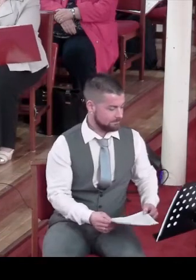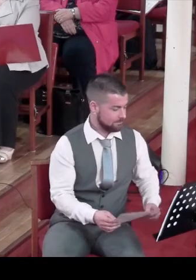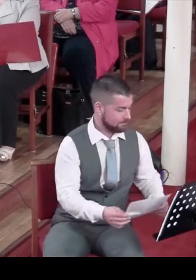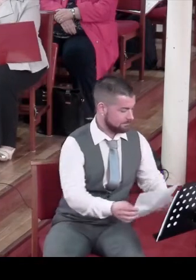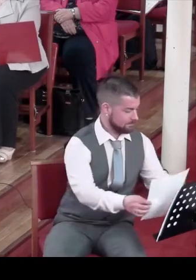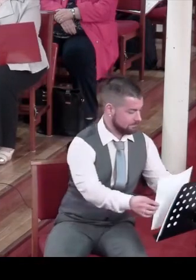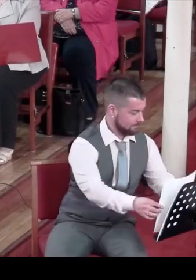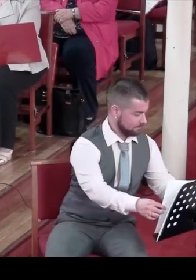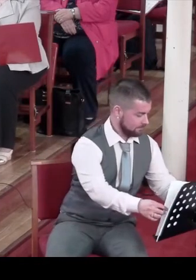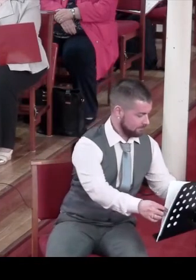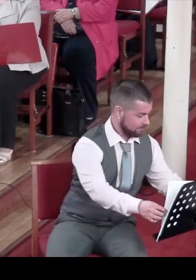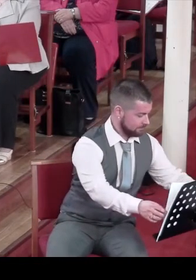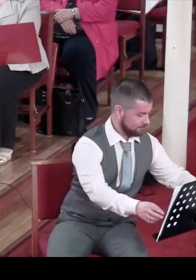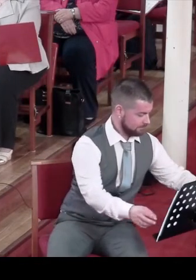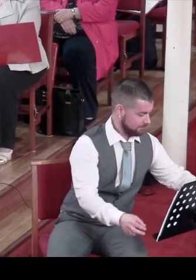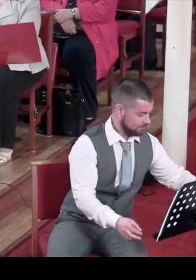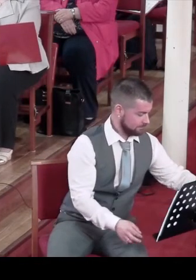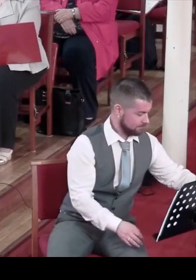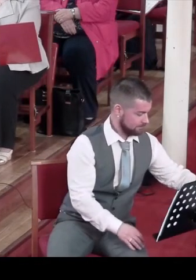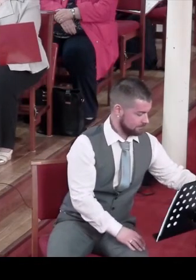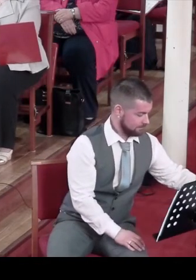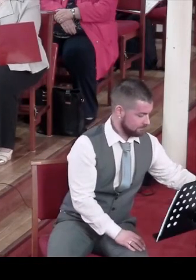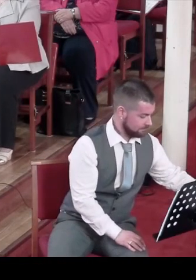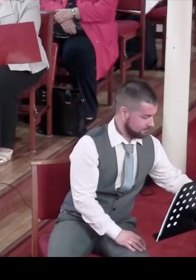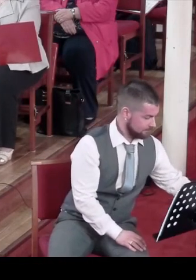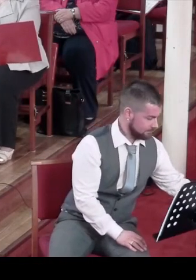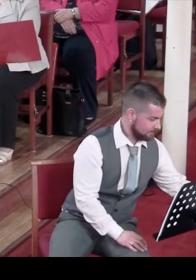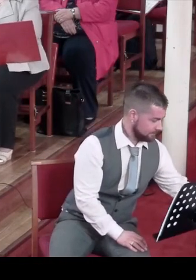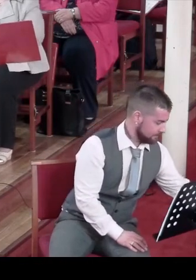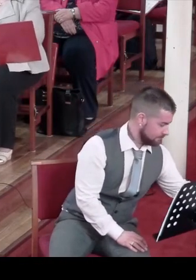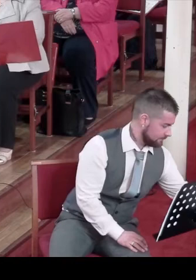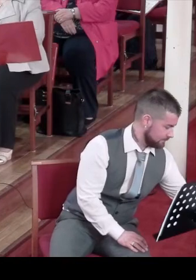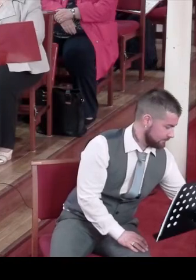That's you, Margaret. Okay.